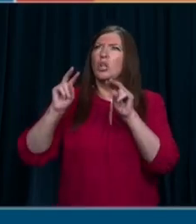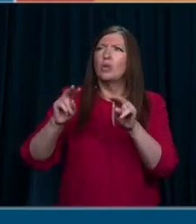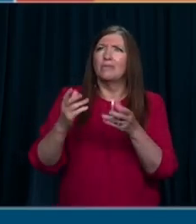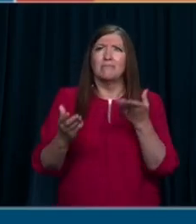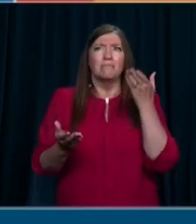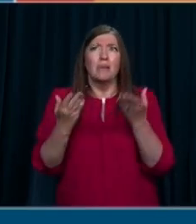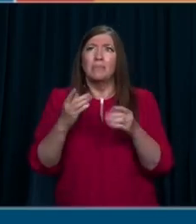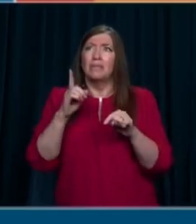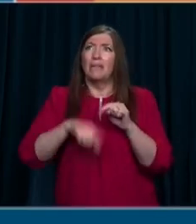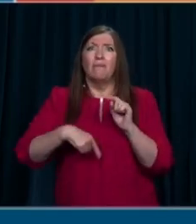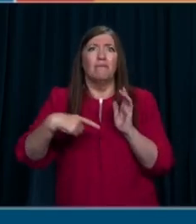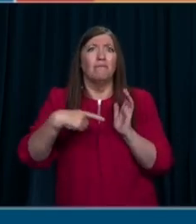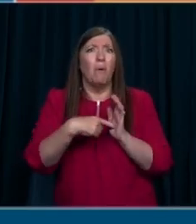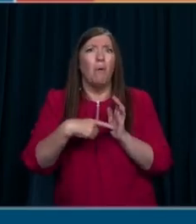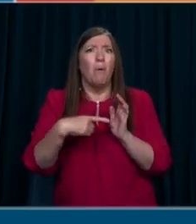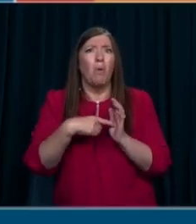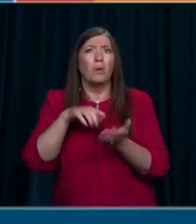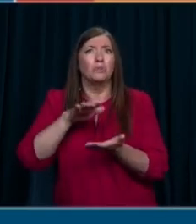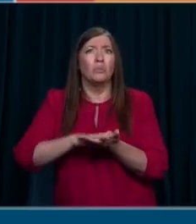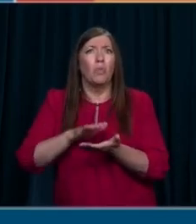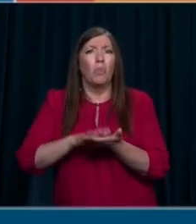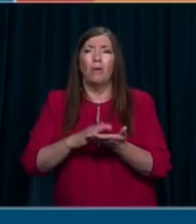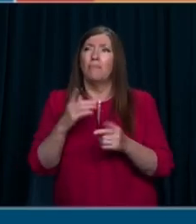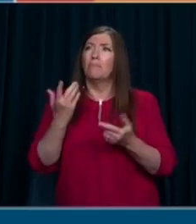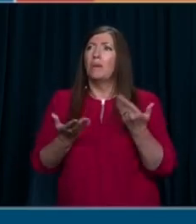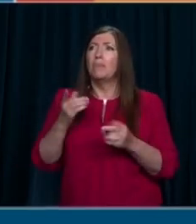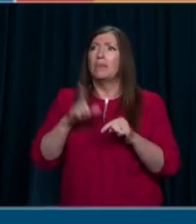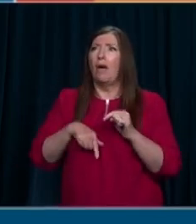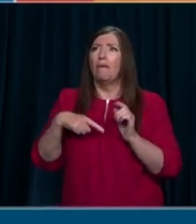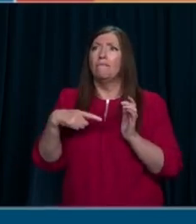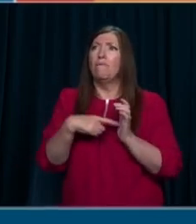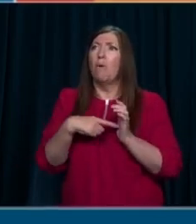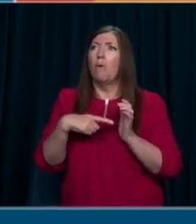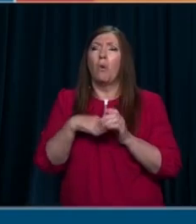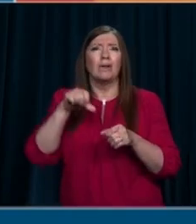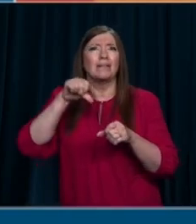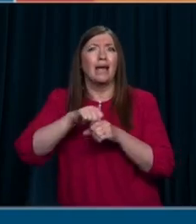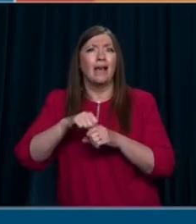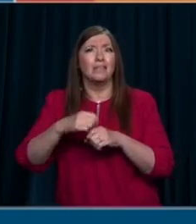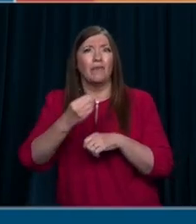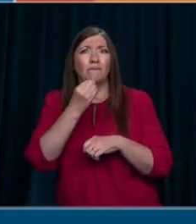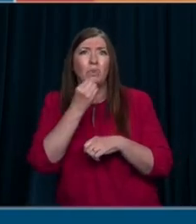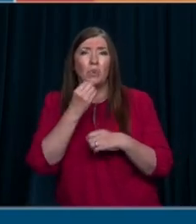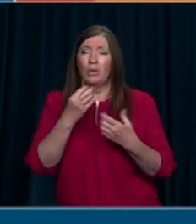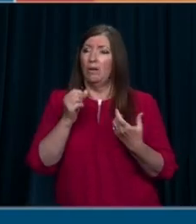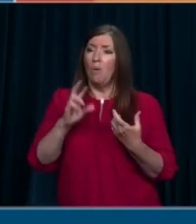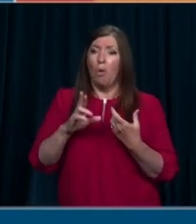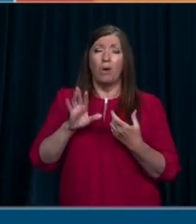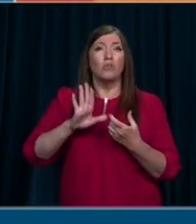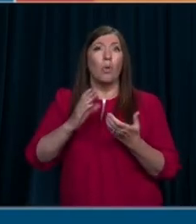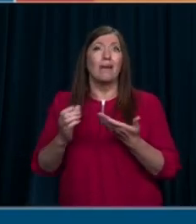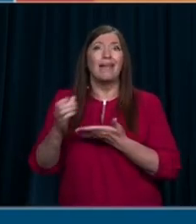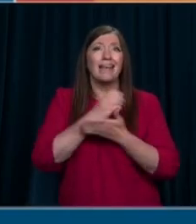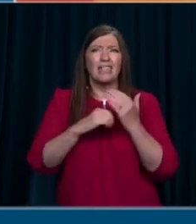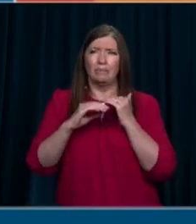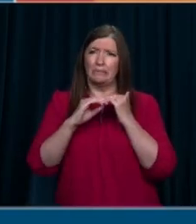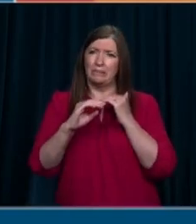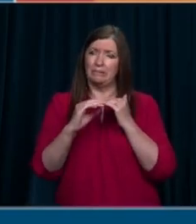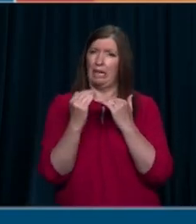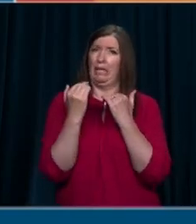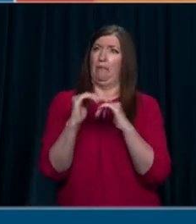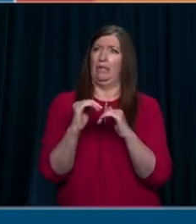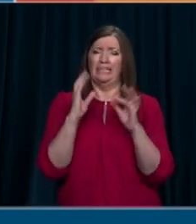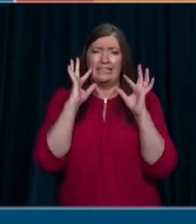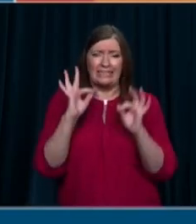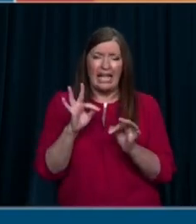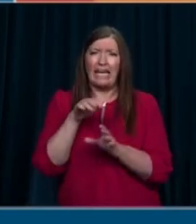to afford decent education or gas and groceries, or whether you're on a fixed income and you're having to decide between your